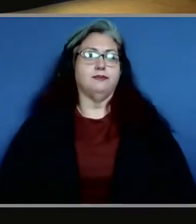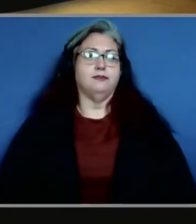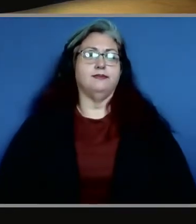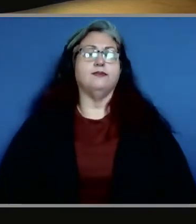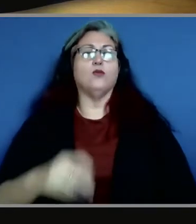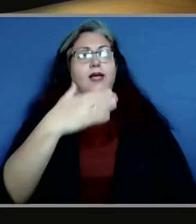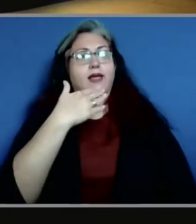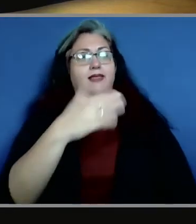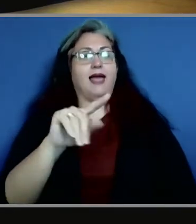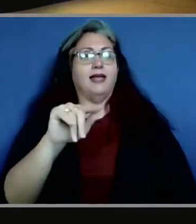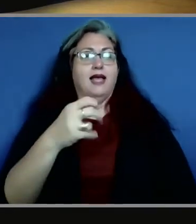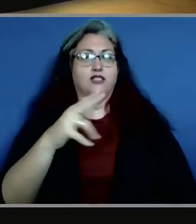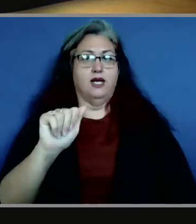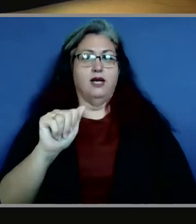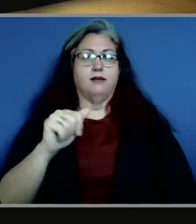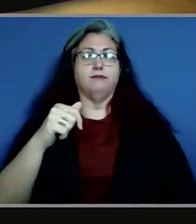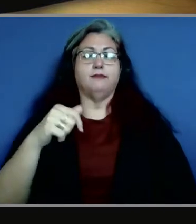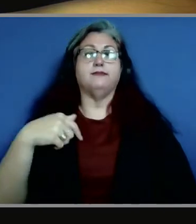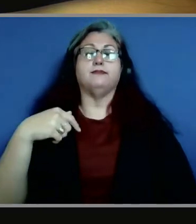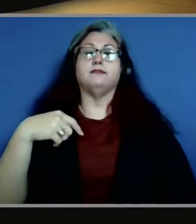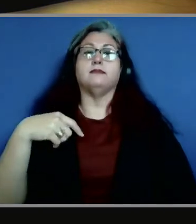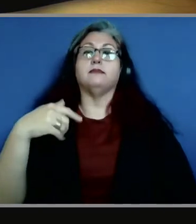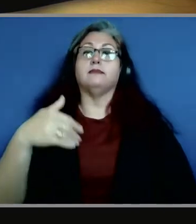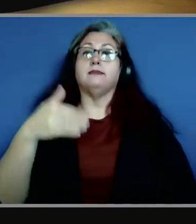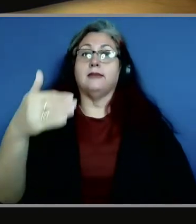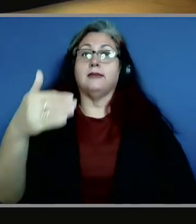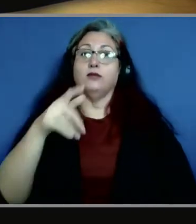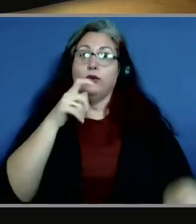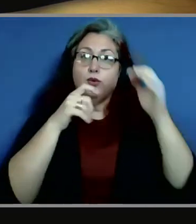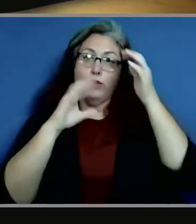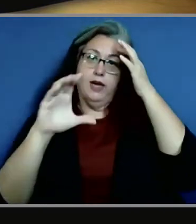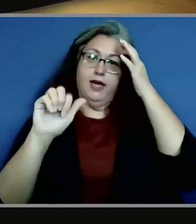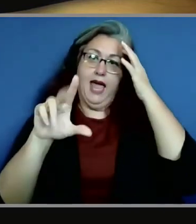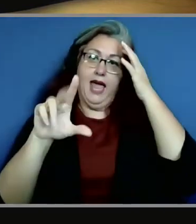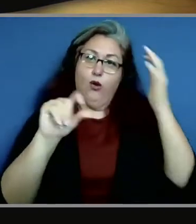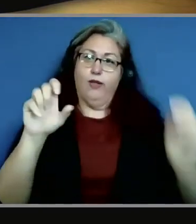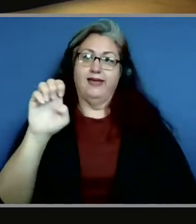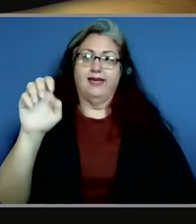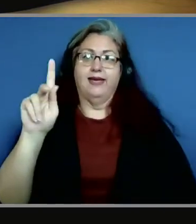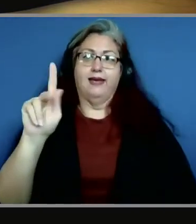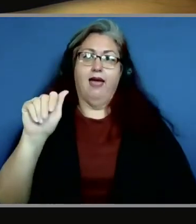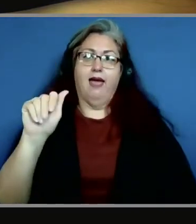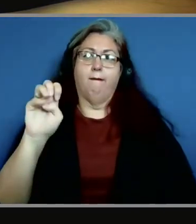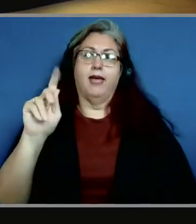Thank you, Tasha. Let's go now to Carol Lee Kamikona.